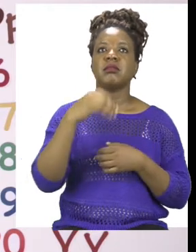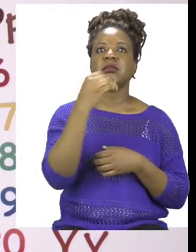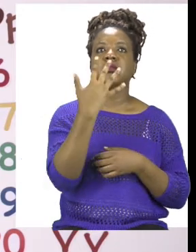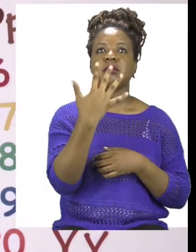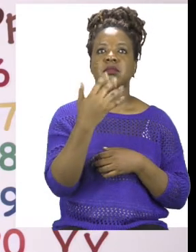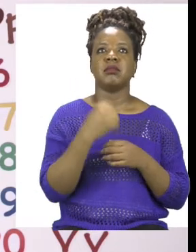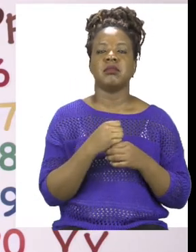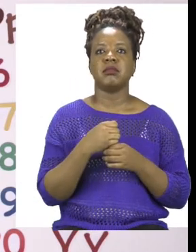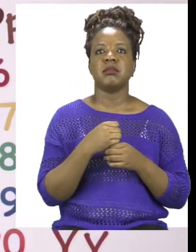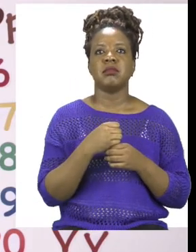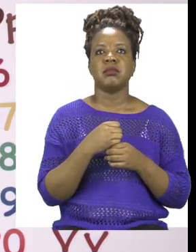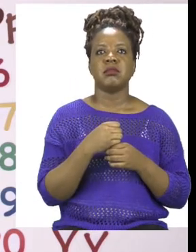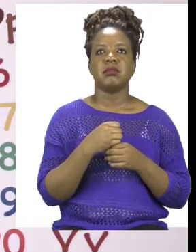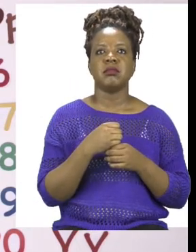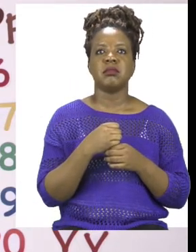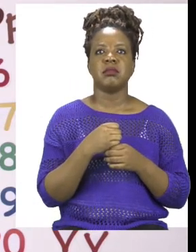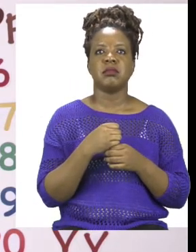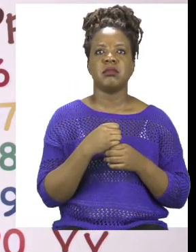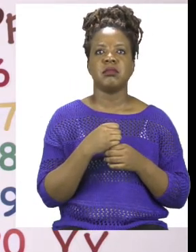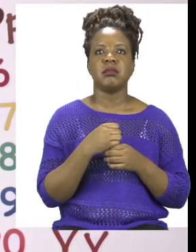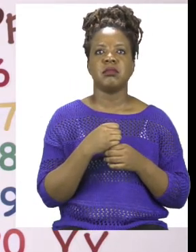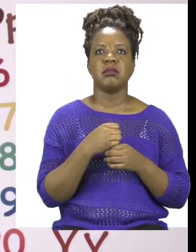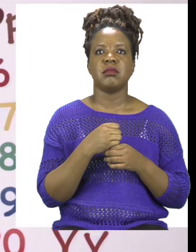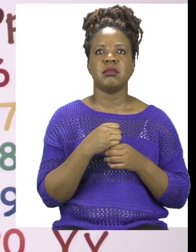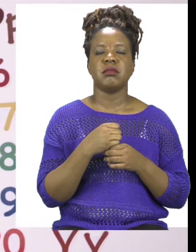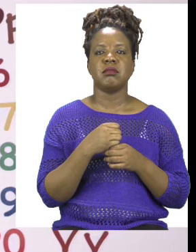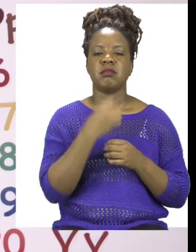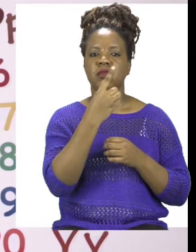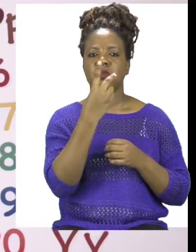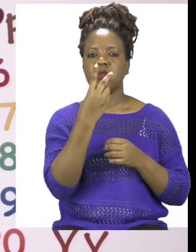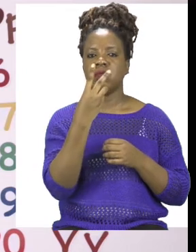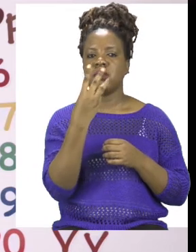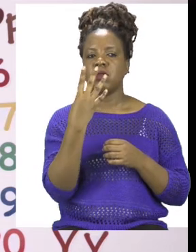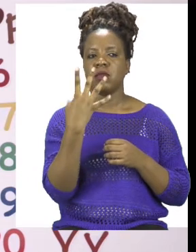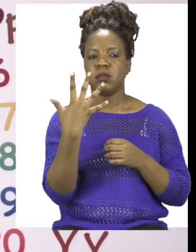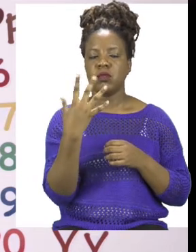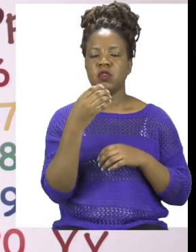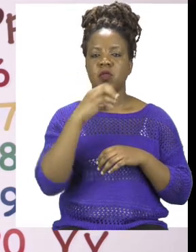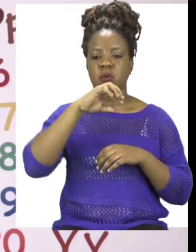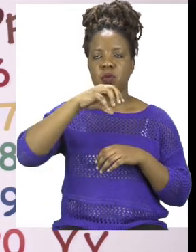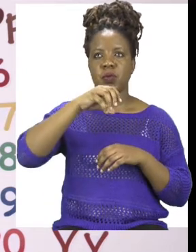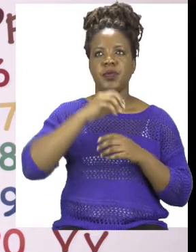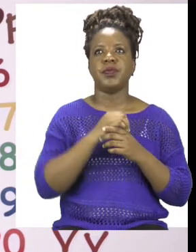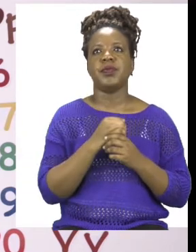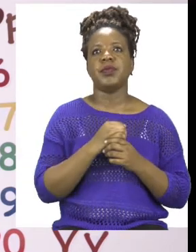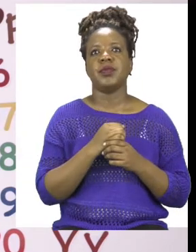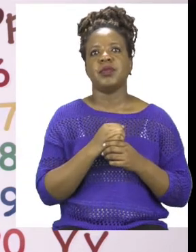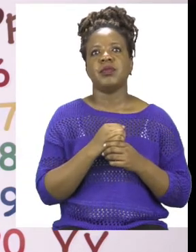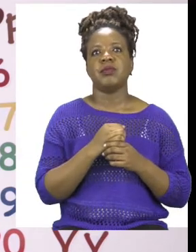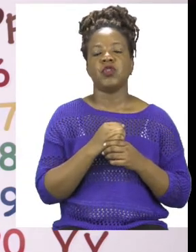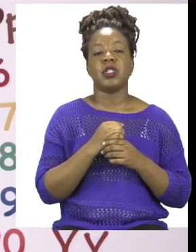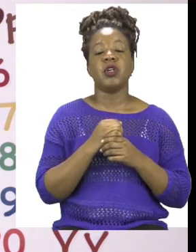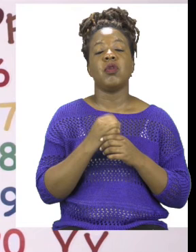So we need 5 counters. 1, 2, 3, 4, 5. And then we